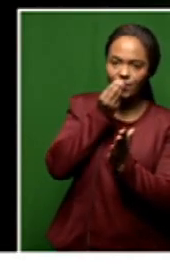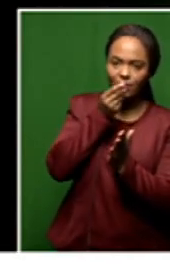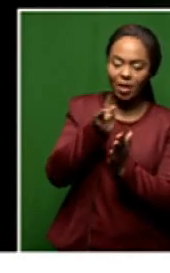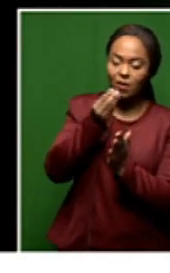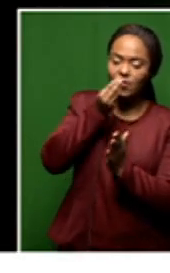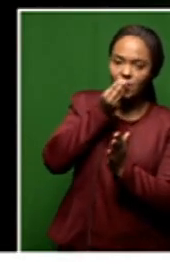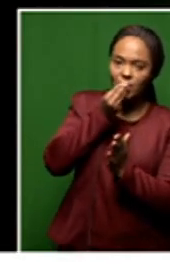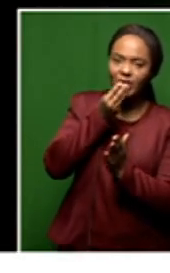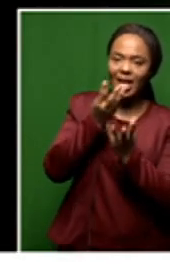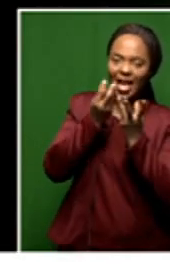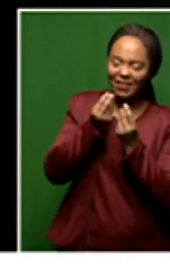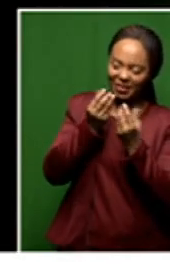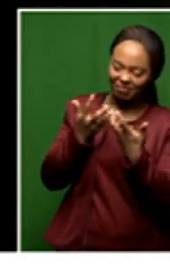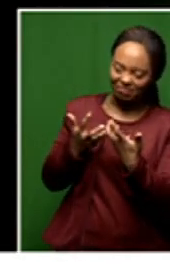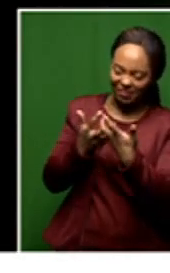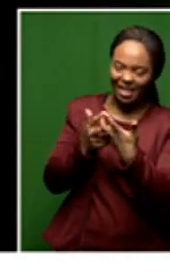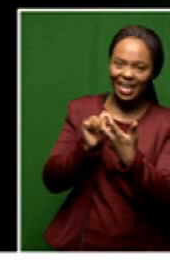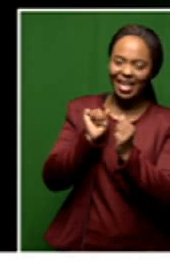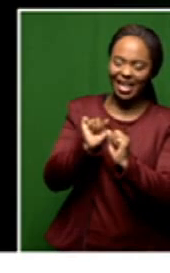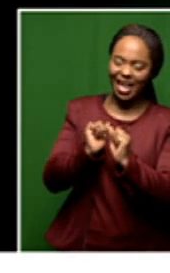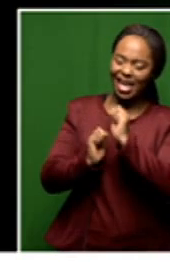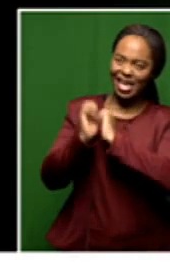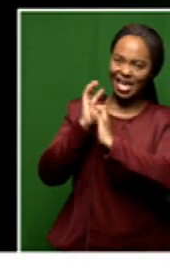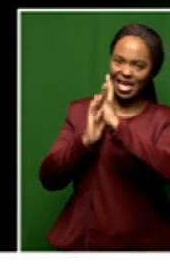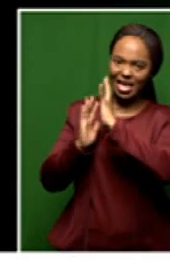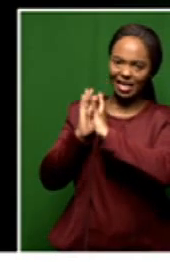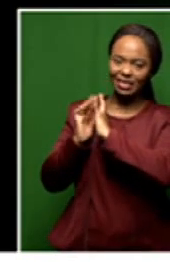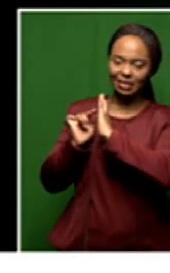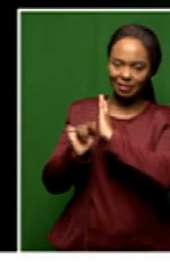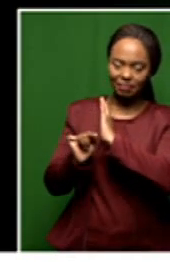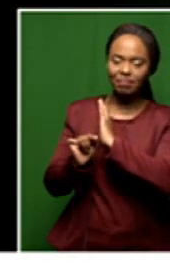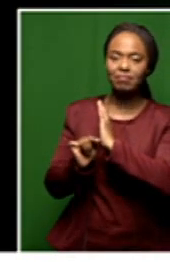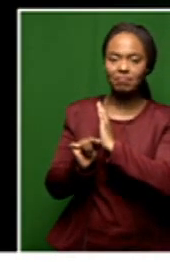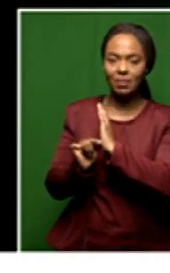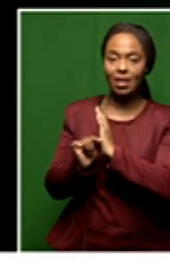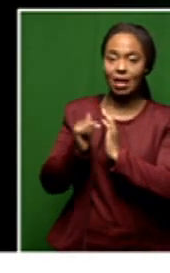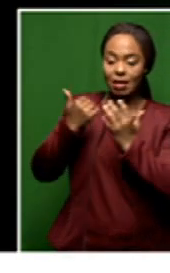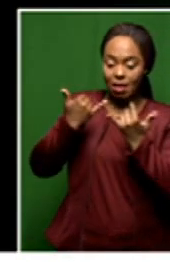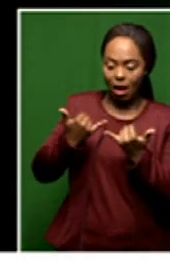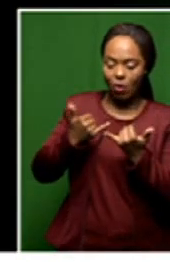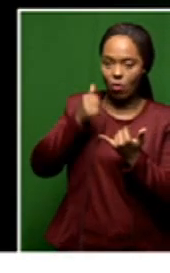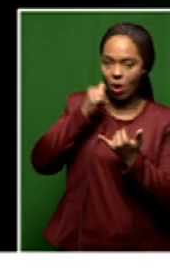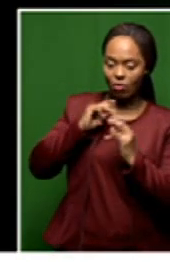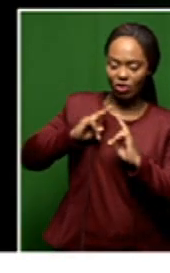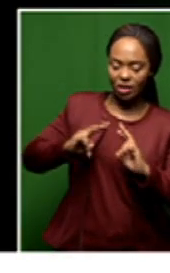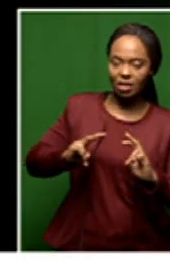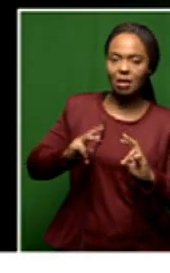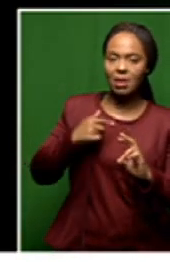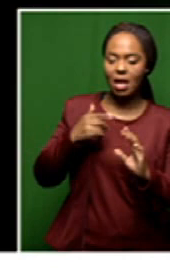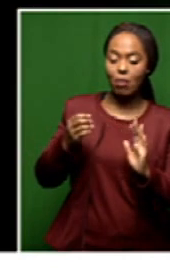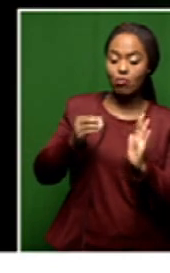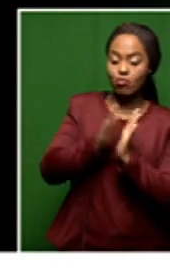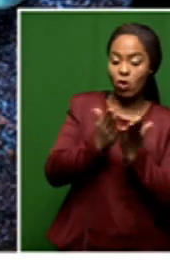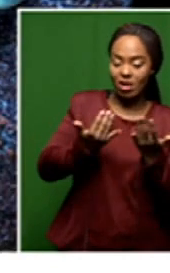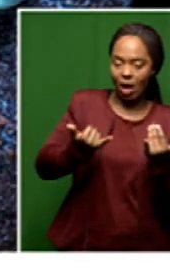an incredibly fascinating history. And in researching this book, I include a lot of that as well, about